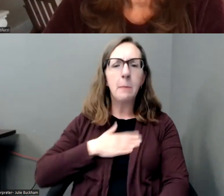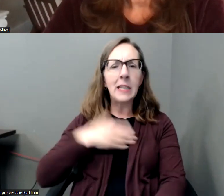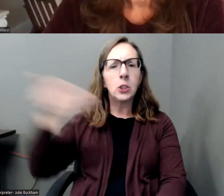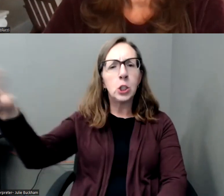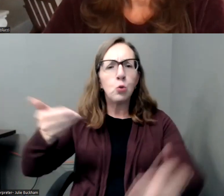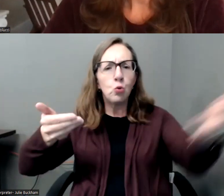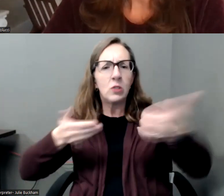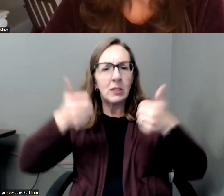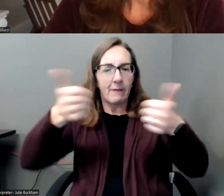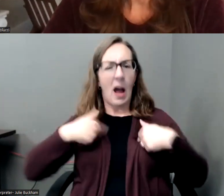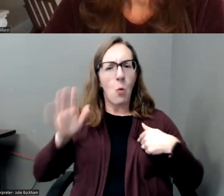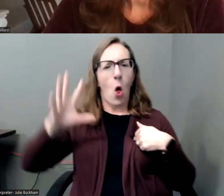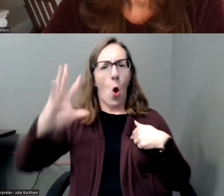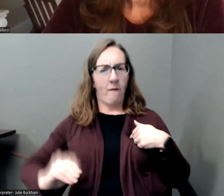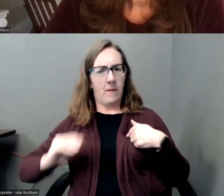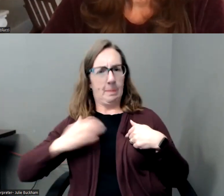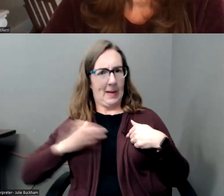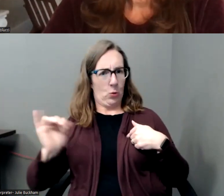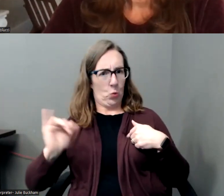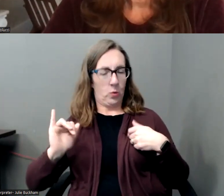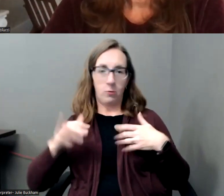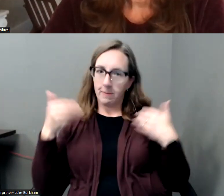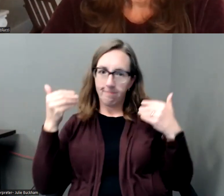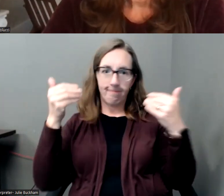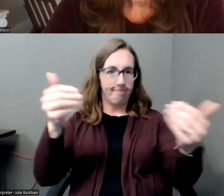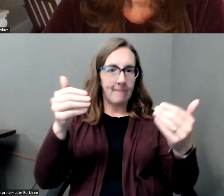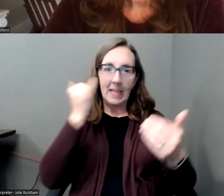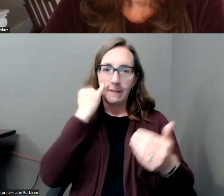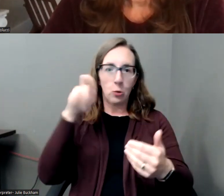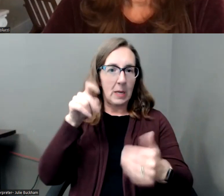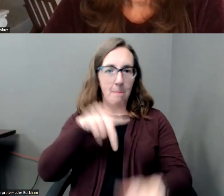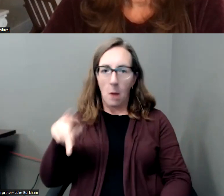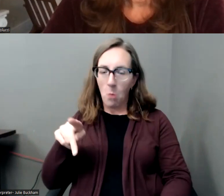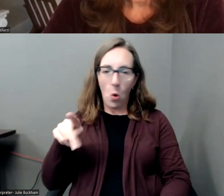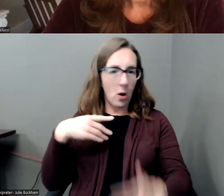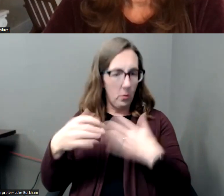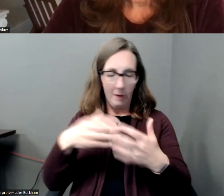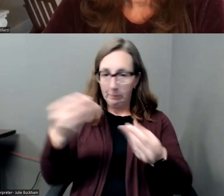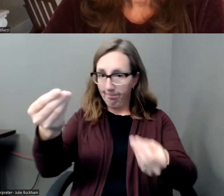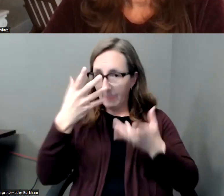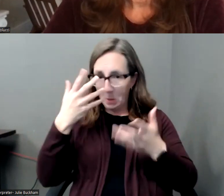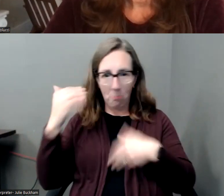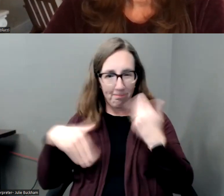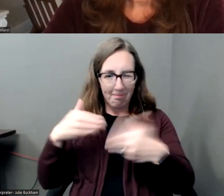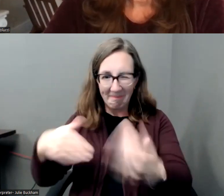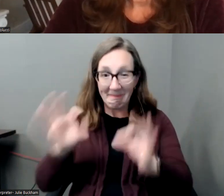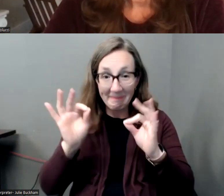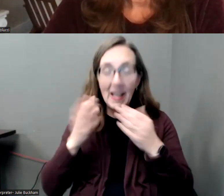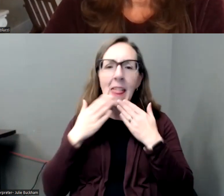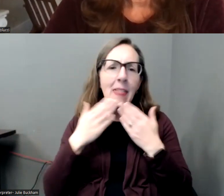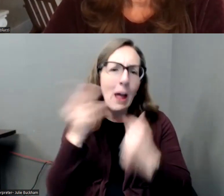to go off camera as well and just cue me for PowerPoints and whatever you need in the background. Thank you so much,